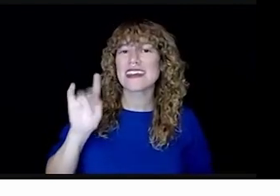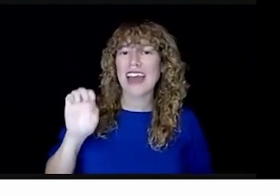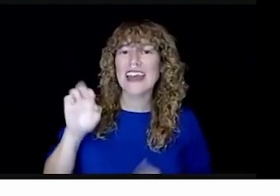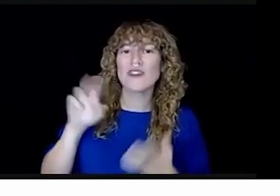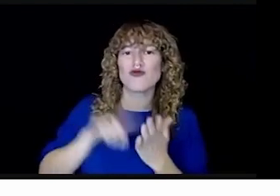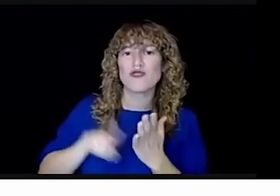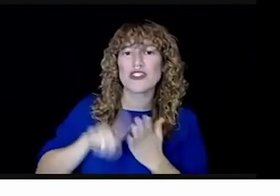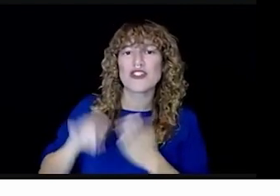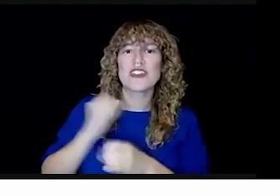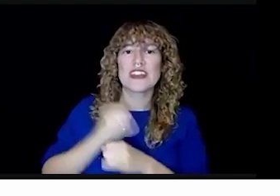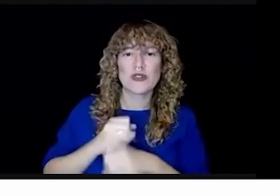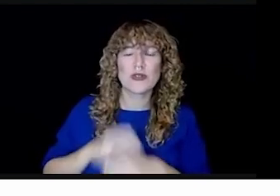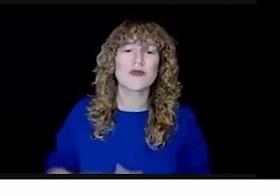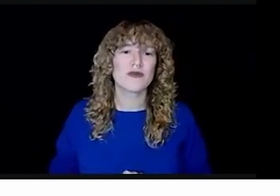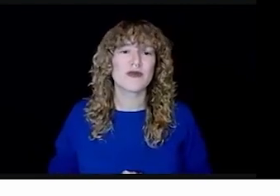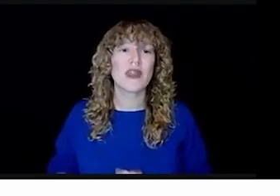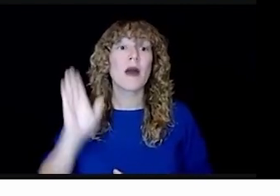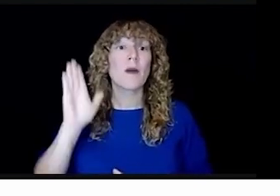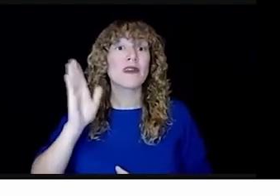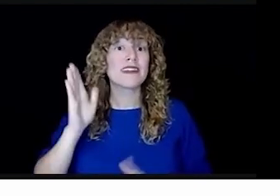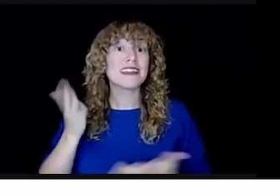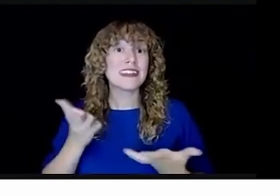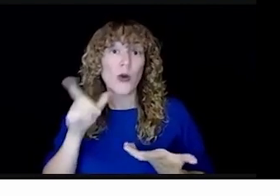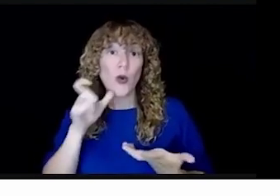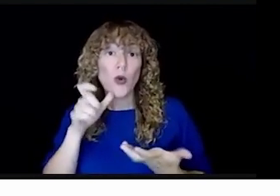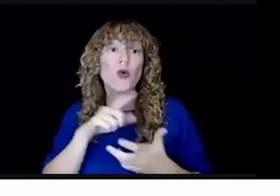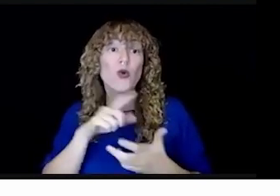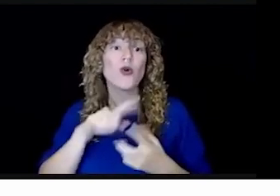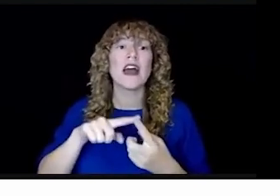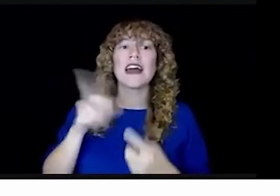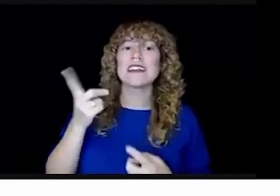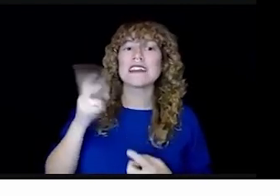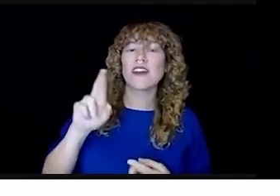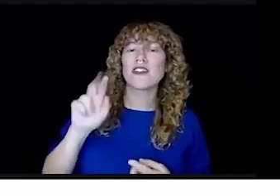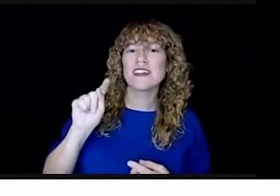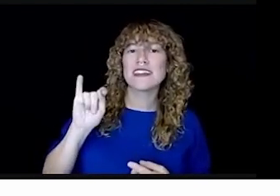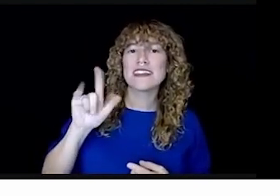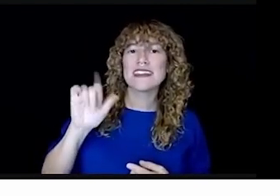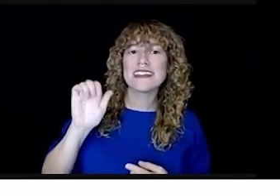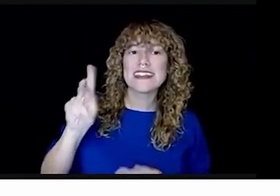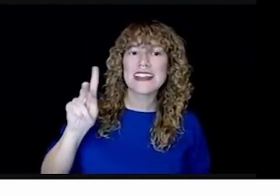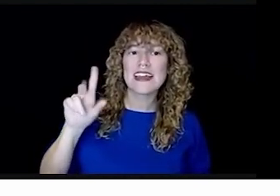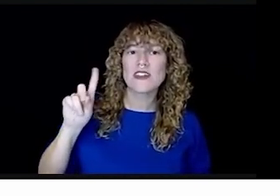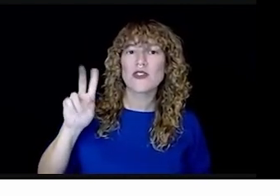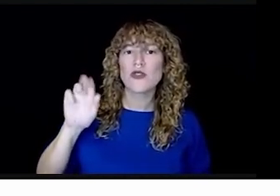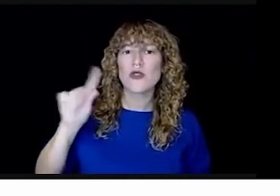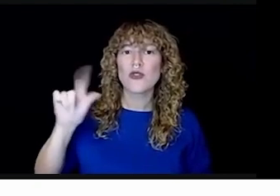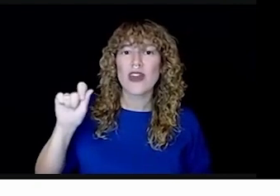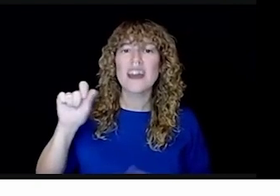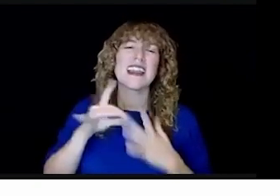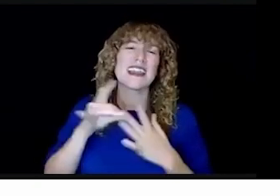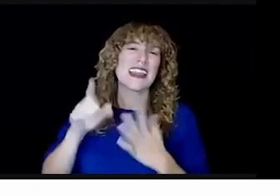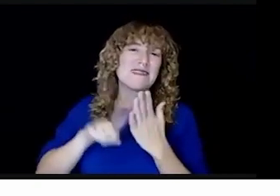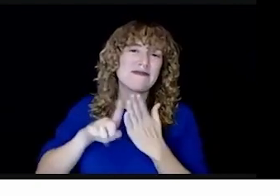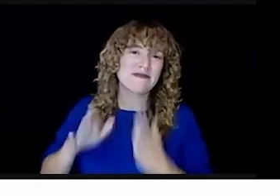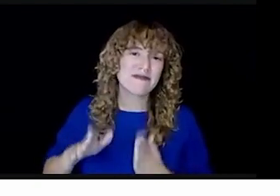Presenting with me today is Dr. Tilak Duda, the principal investigator, Hannah